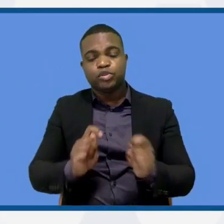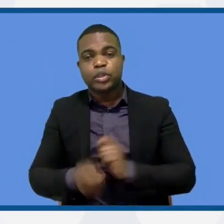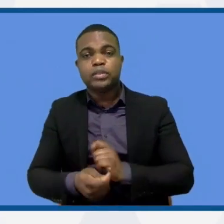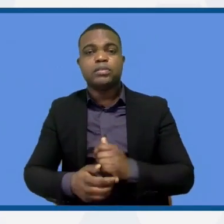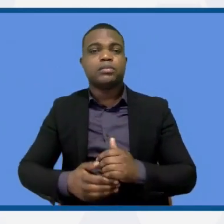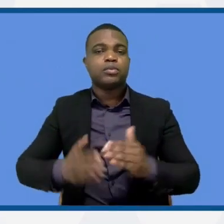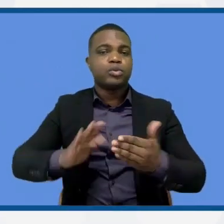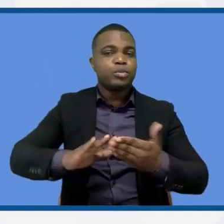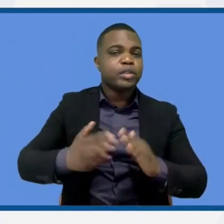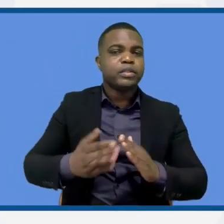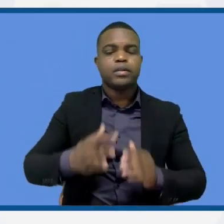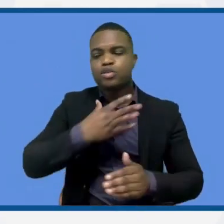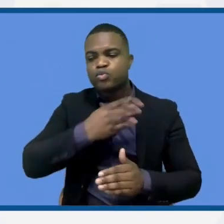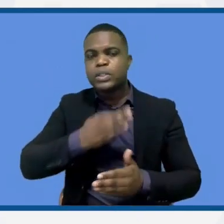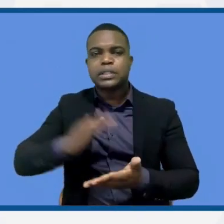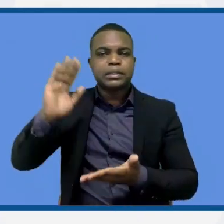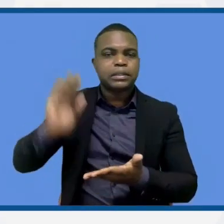are funded through this historic